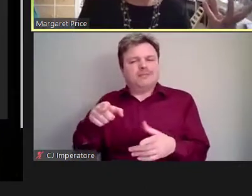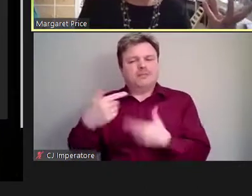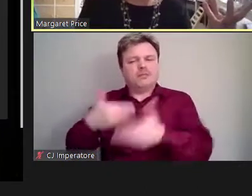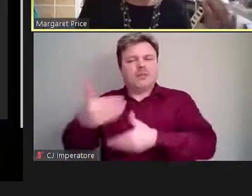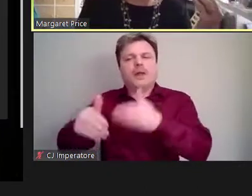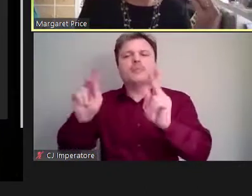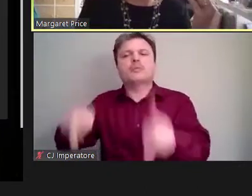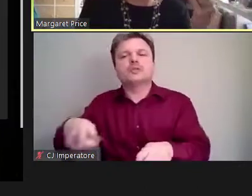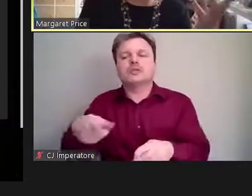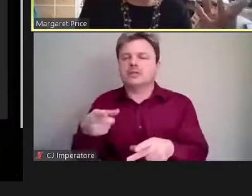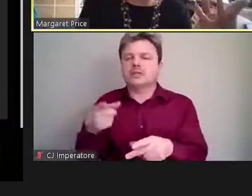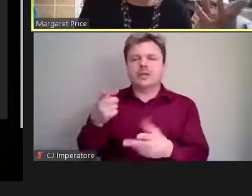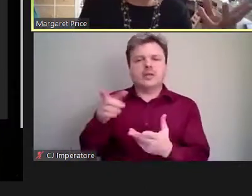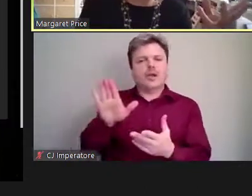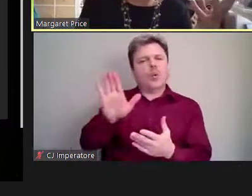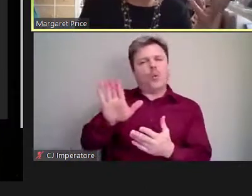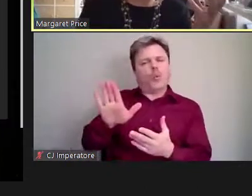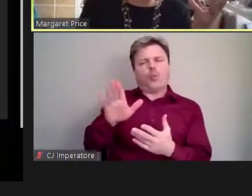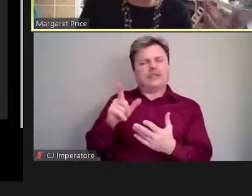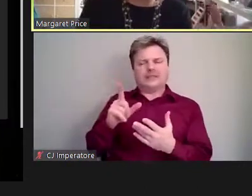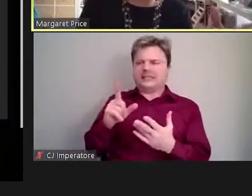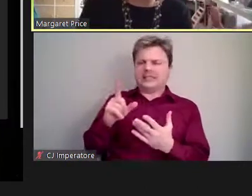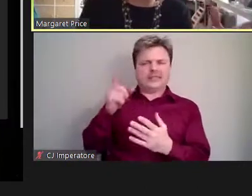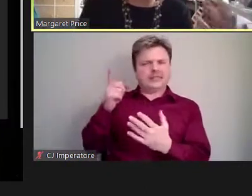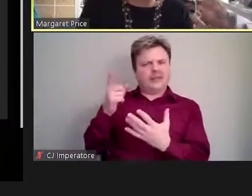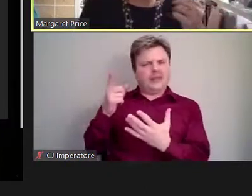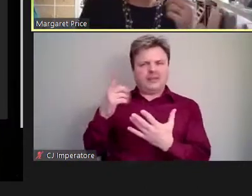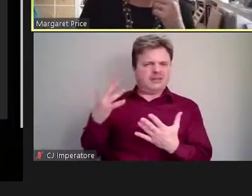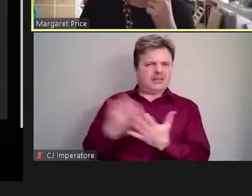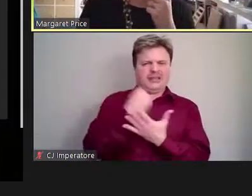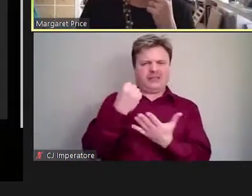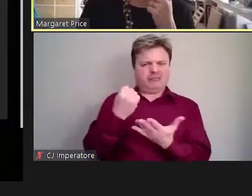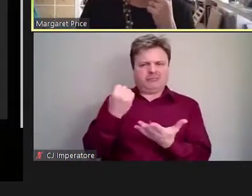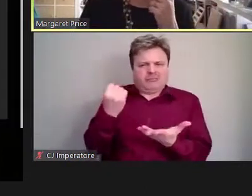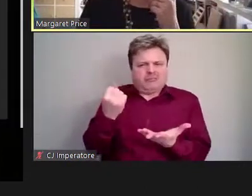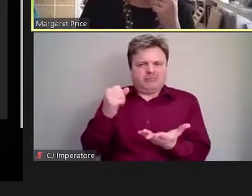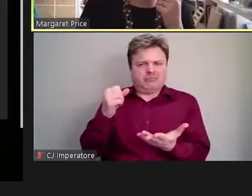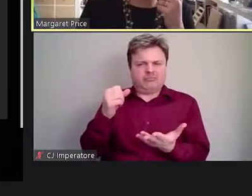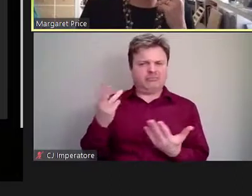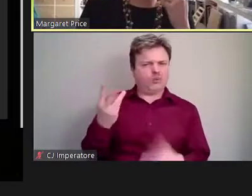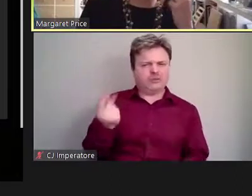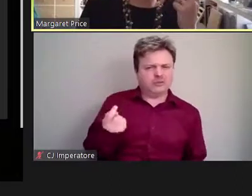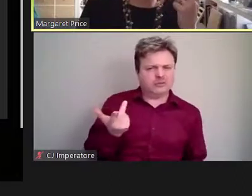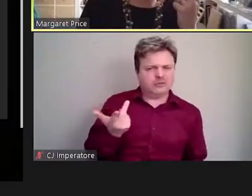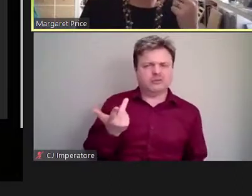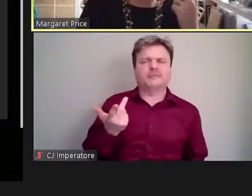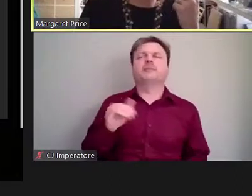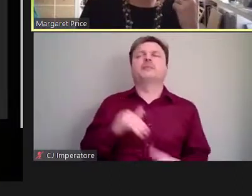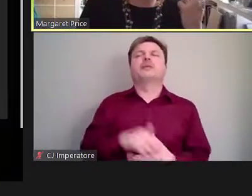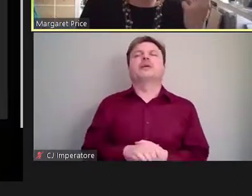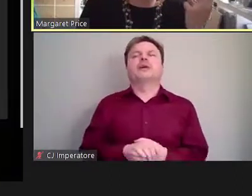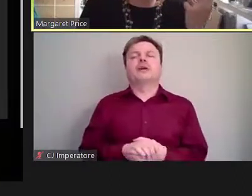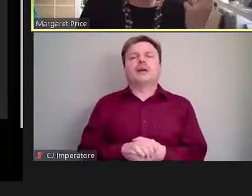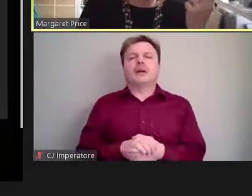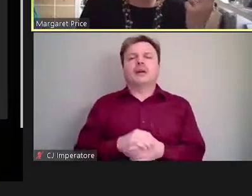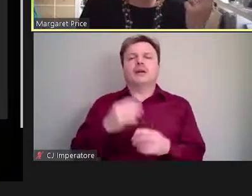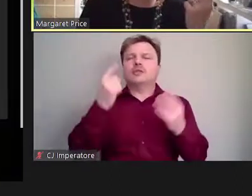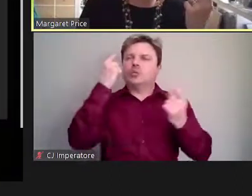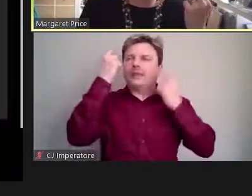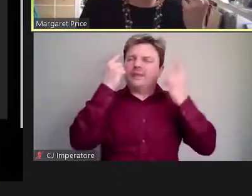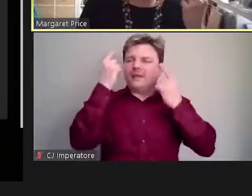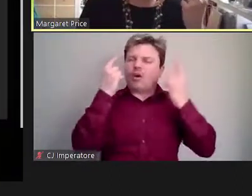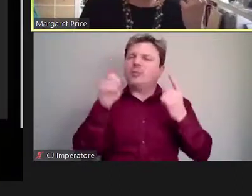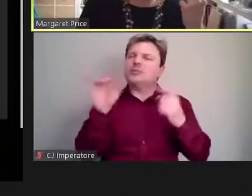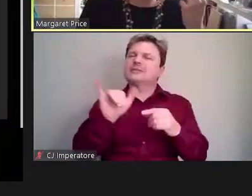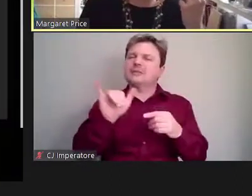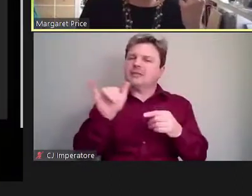supposed advantage? What is it exactly that they are getting? And we can think that through almost like a thought